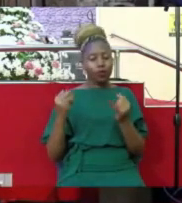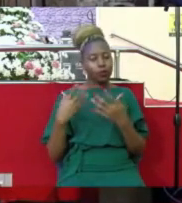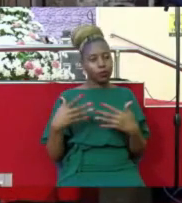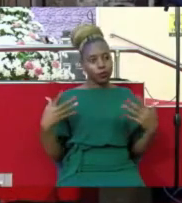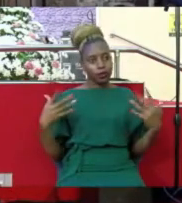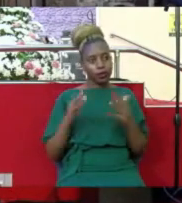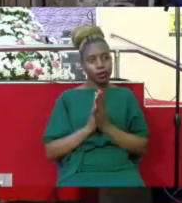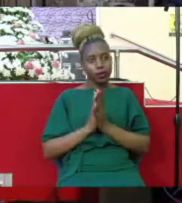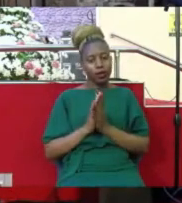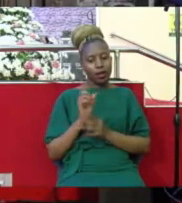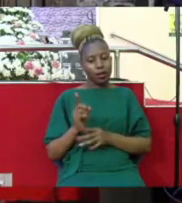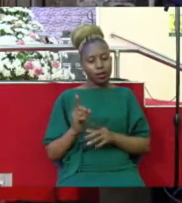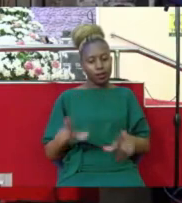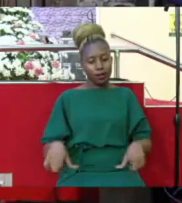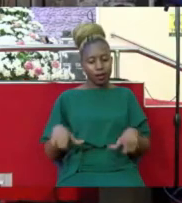This is life.